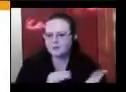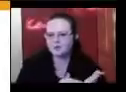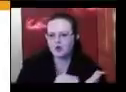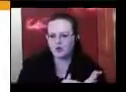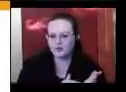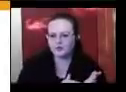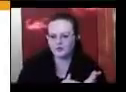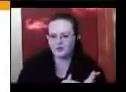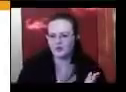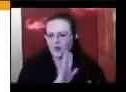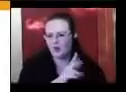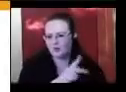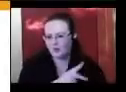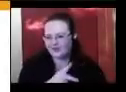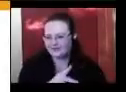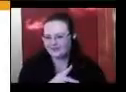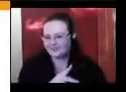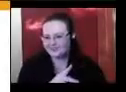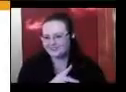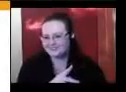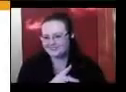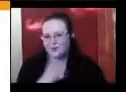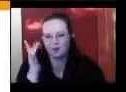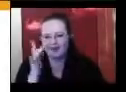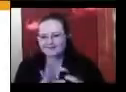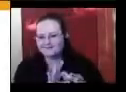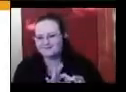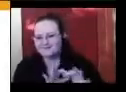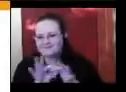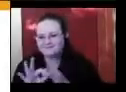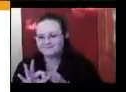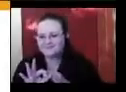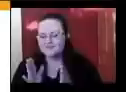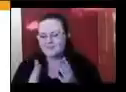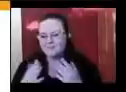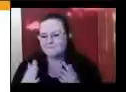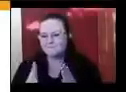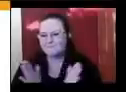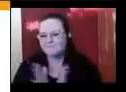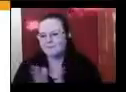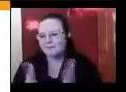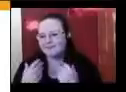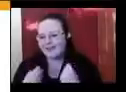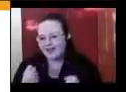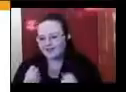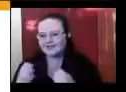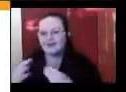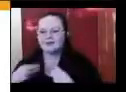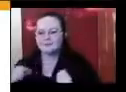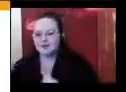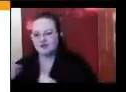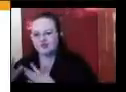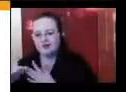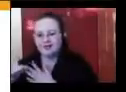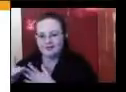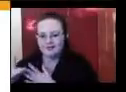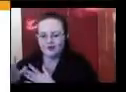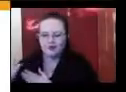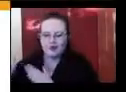school plan is both in alignment with public health in our region and with the ministry directive. So since last